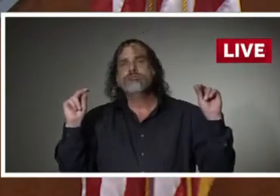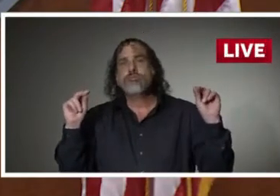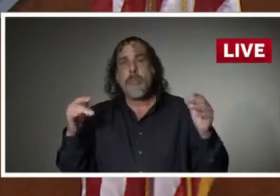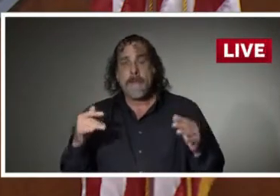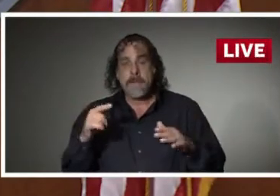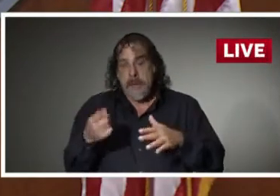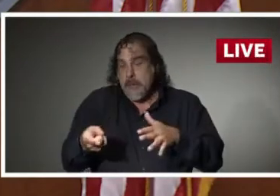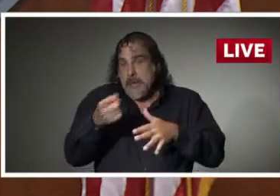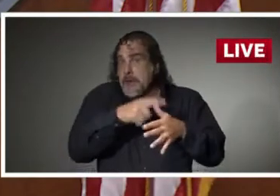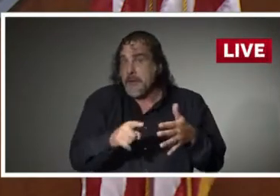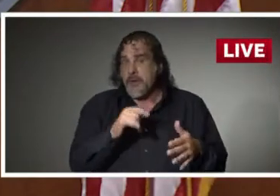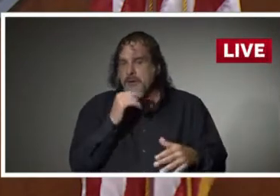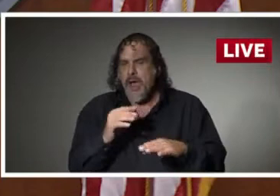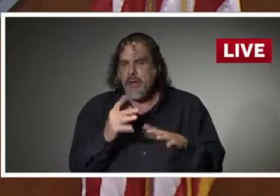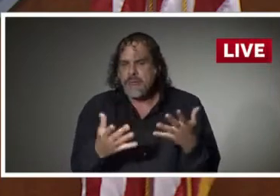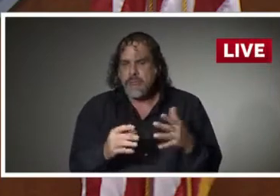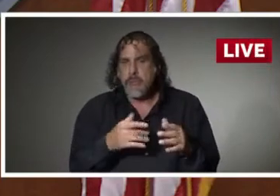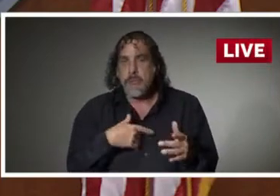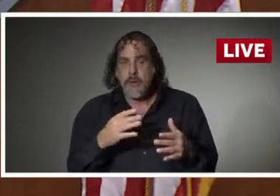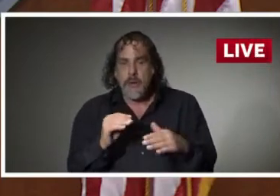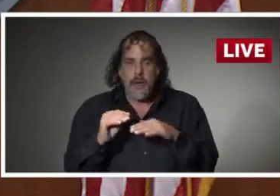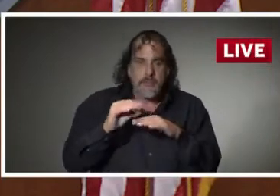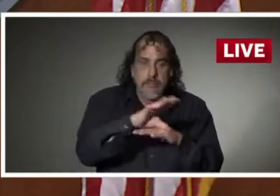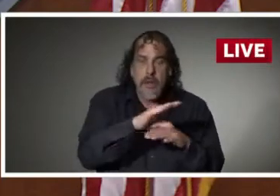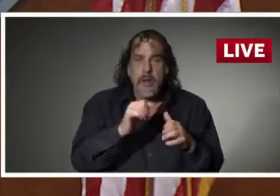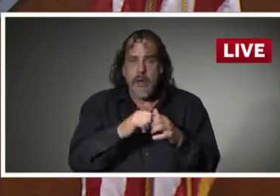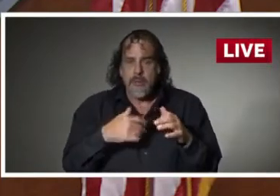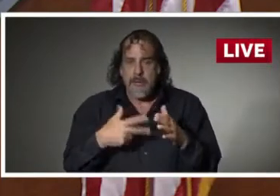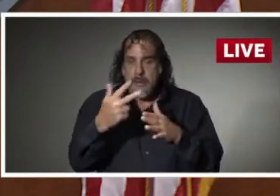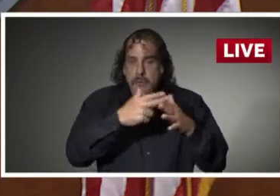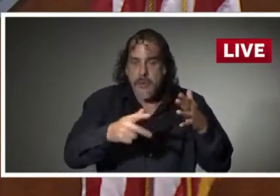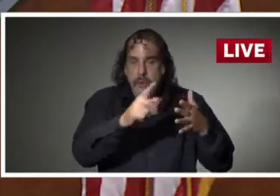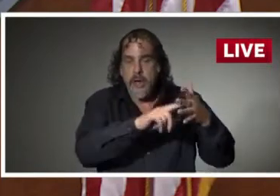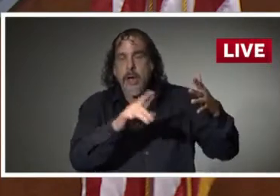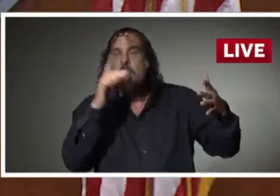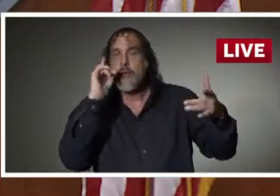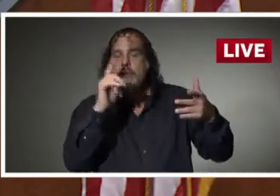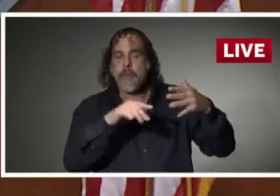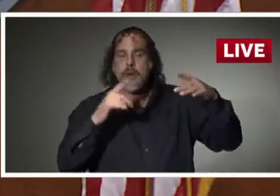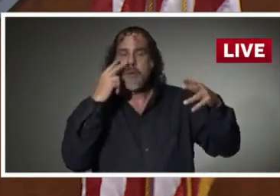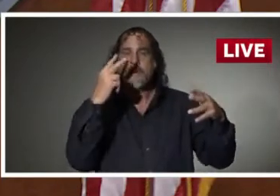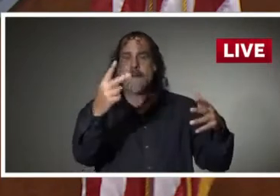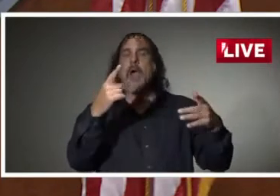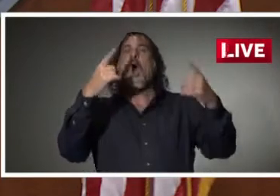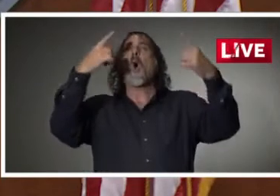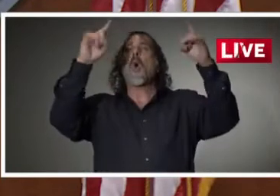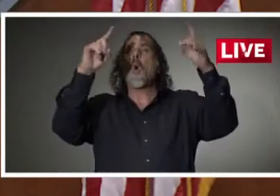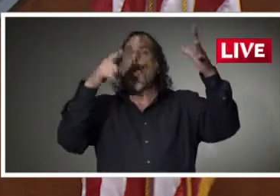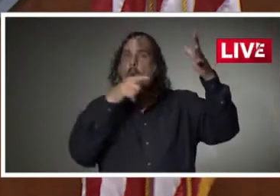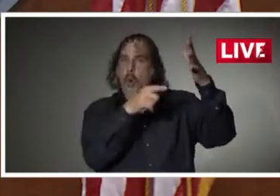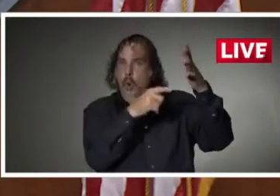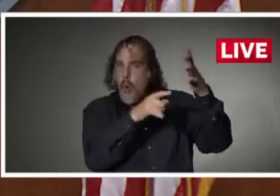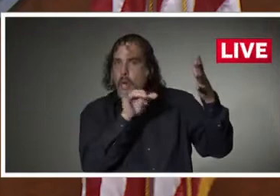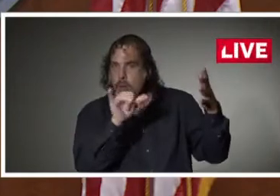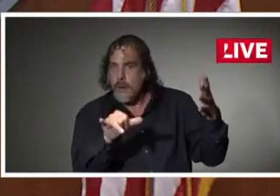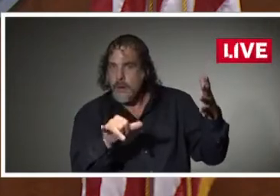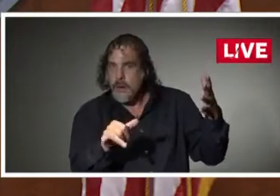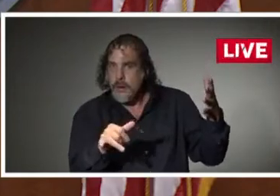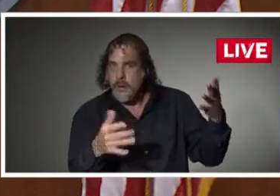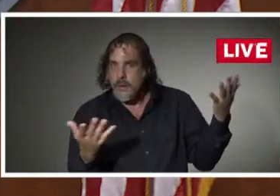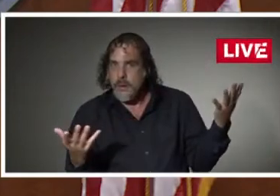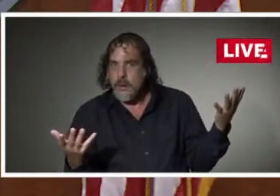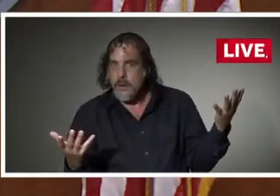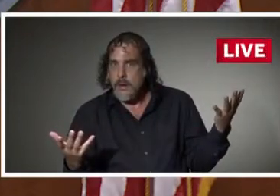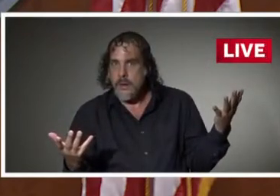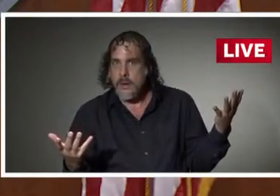effect on next Monday's numbers. We're 2 weeks or 3 weeks out from really having an effect on any measures that we put in